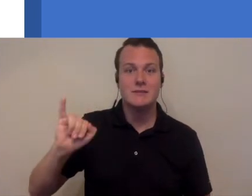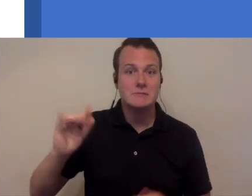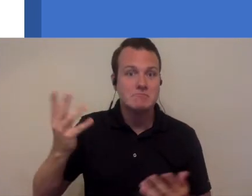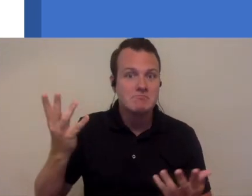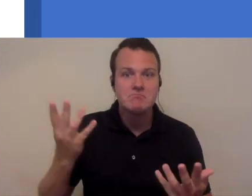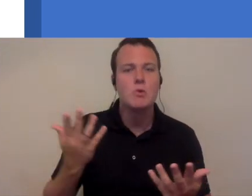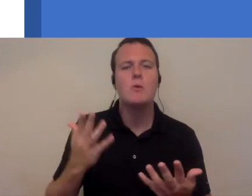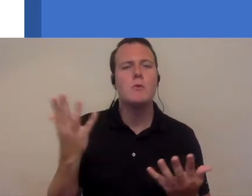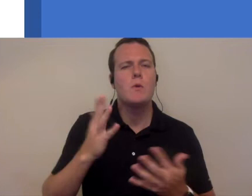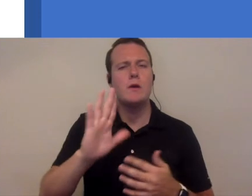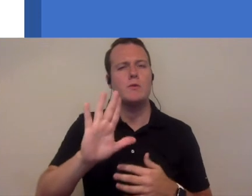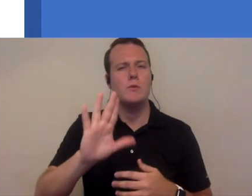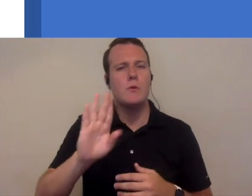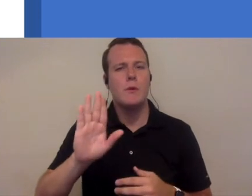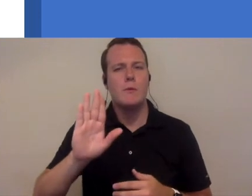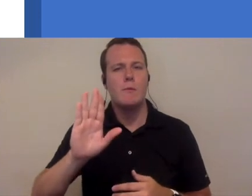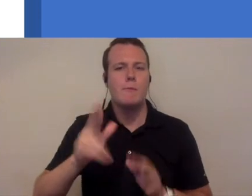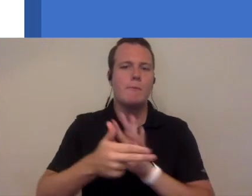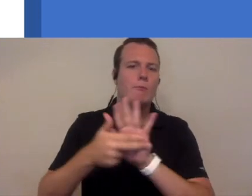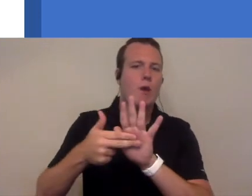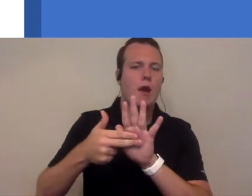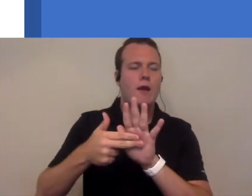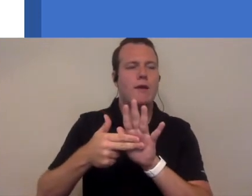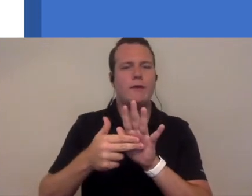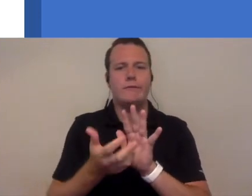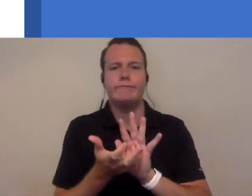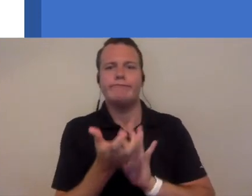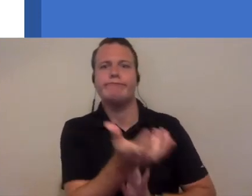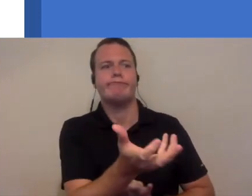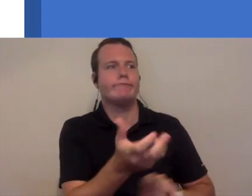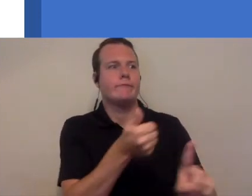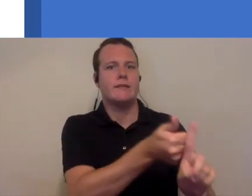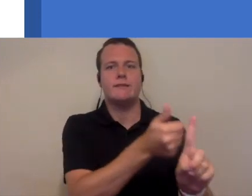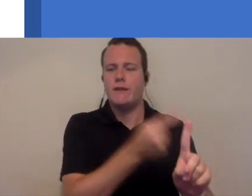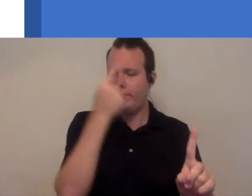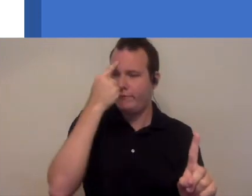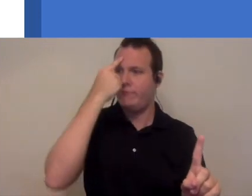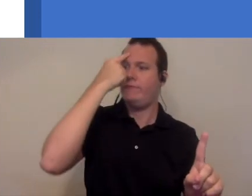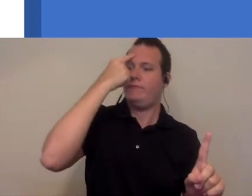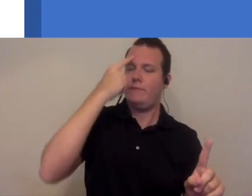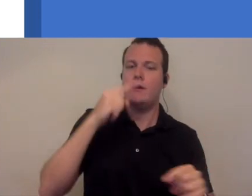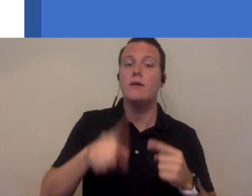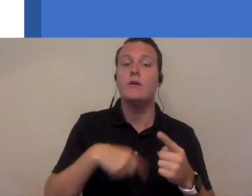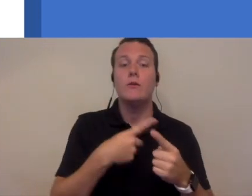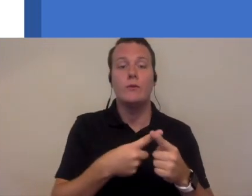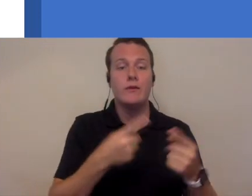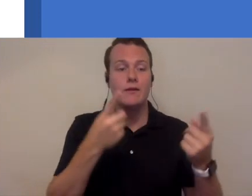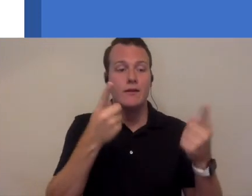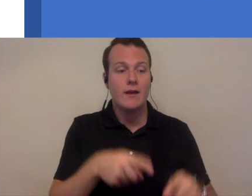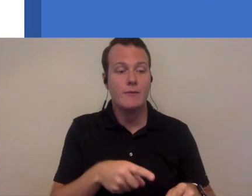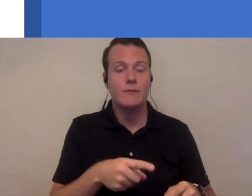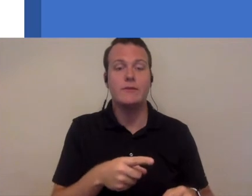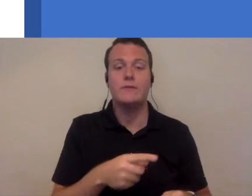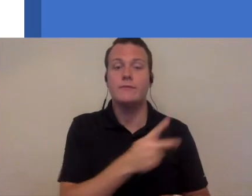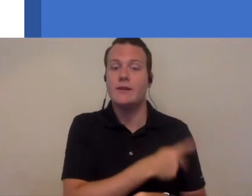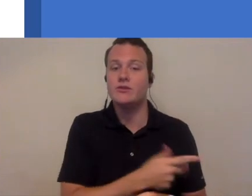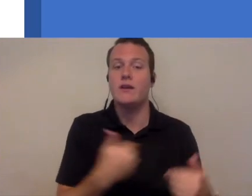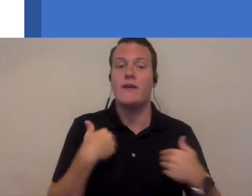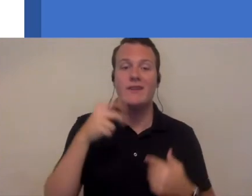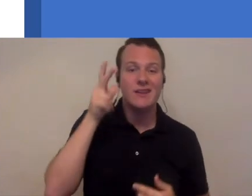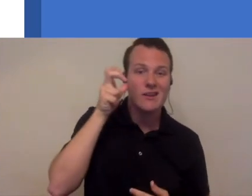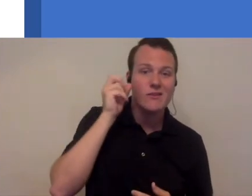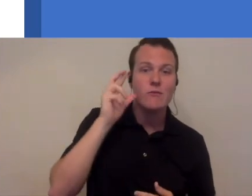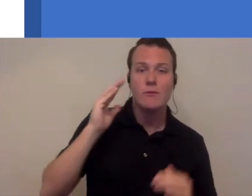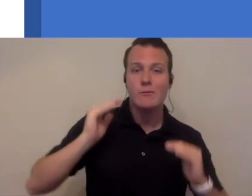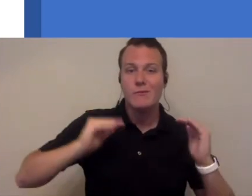brand that you want them to think about? When the physician has an individual with a hearing or balance issue, and they're